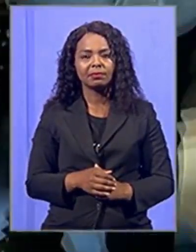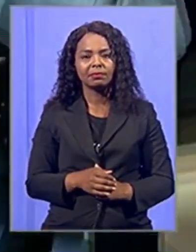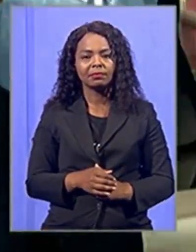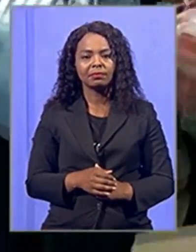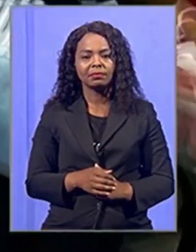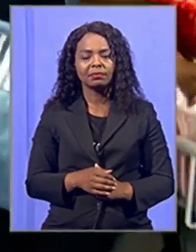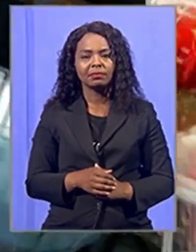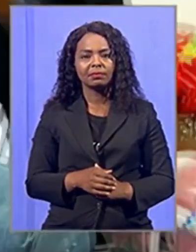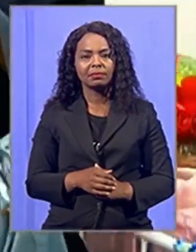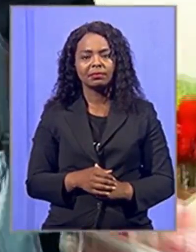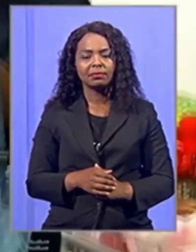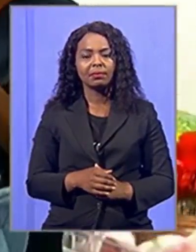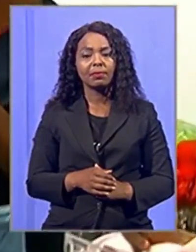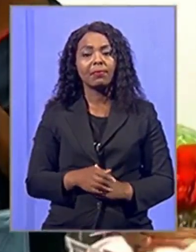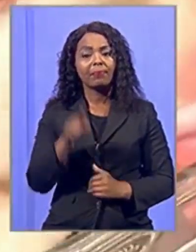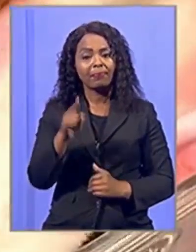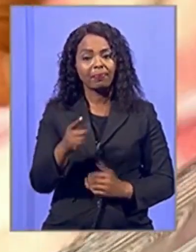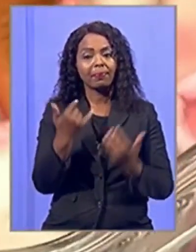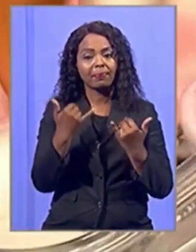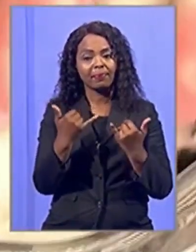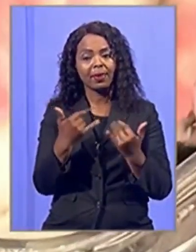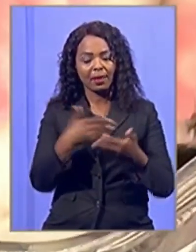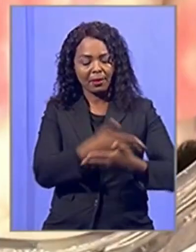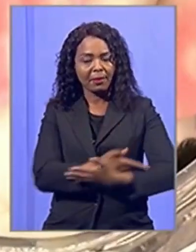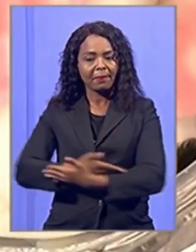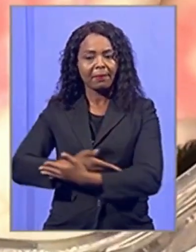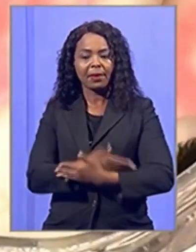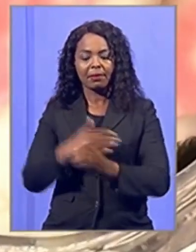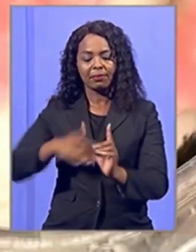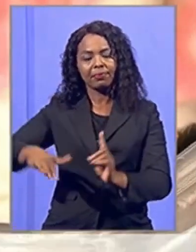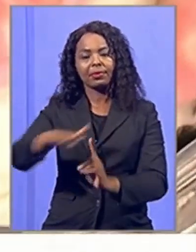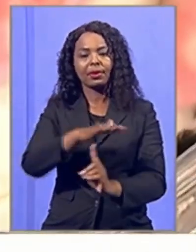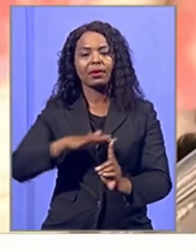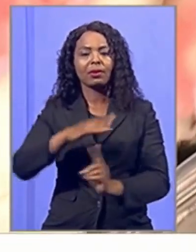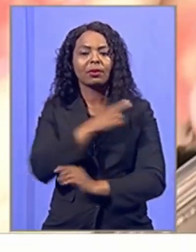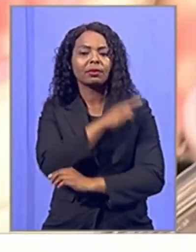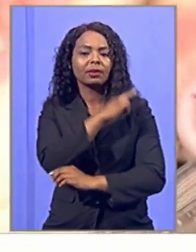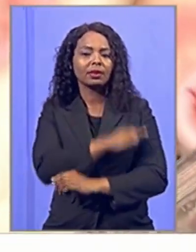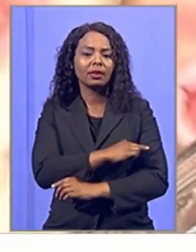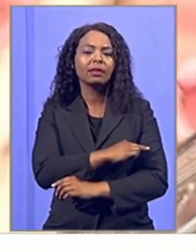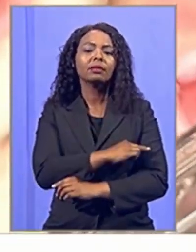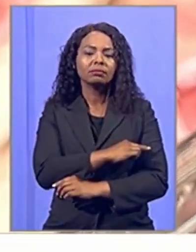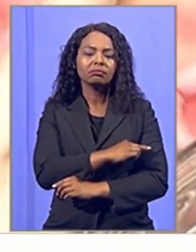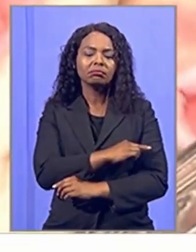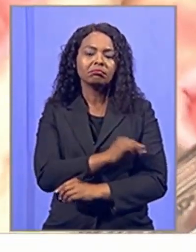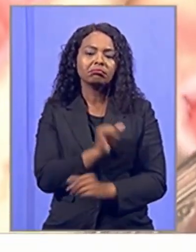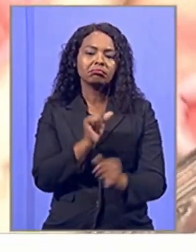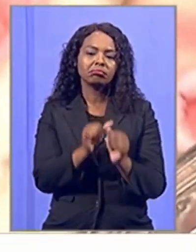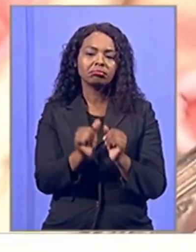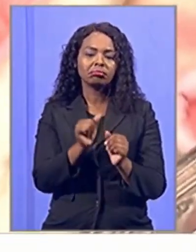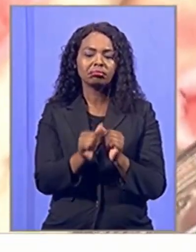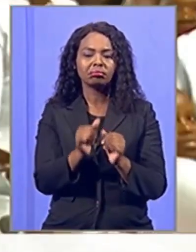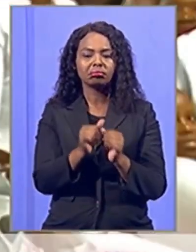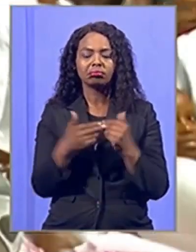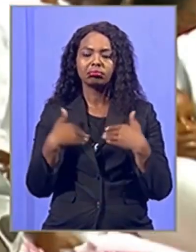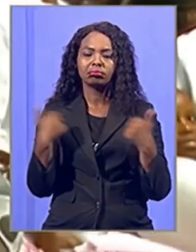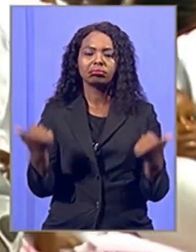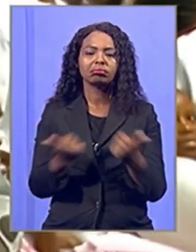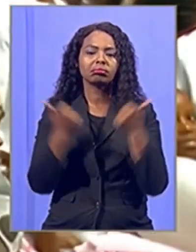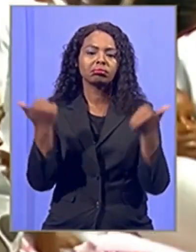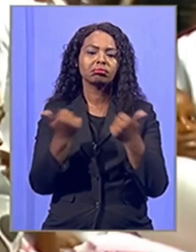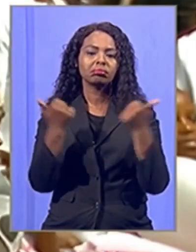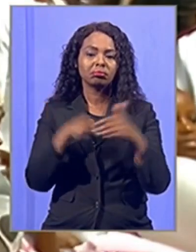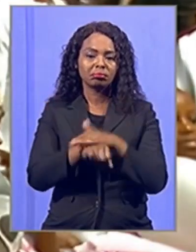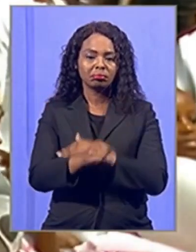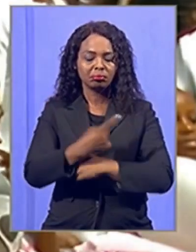masea kwa bookelong jono a belegwe a itekanetse. Yo ke kwa ke thabile go fetiša lentšu leo ebile ke tsebe